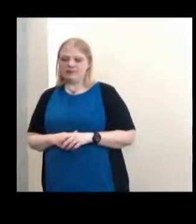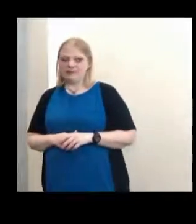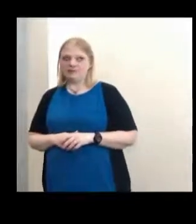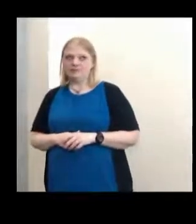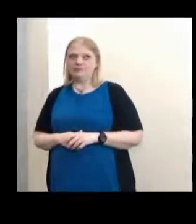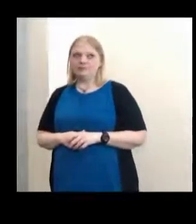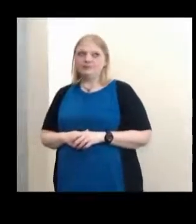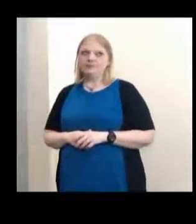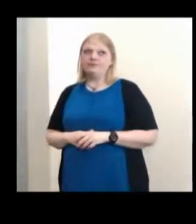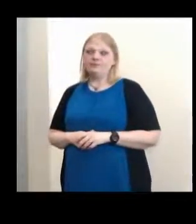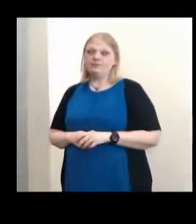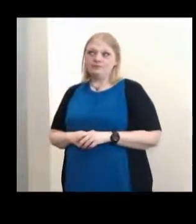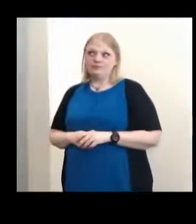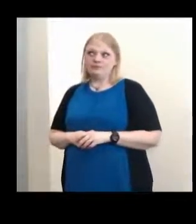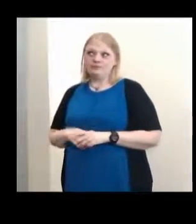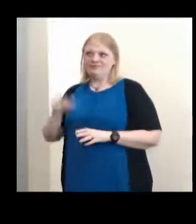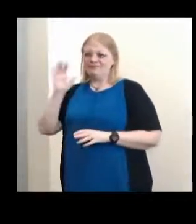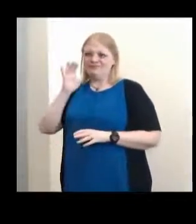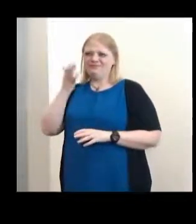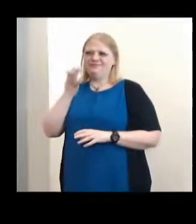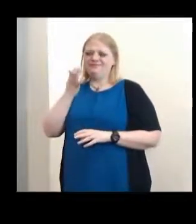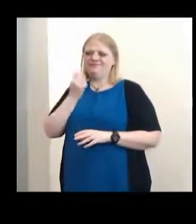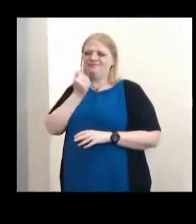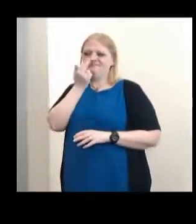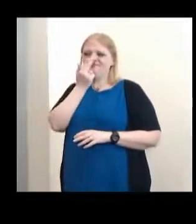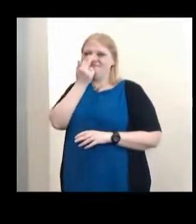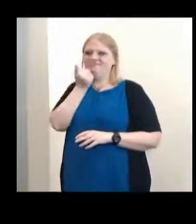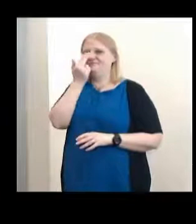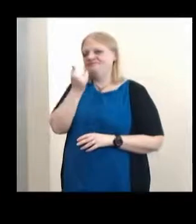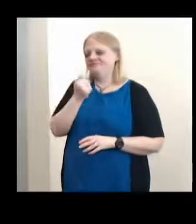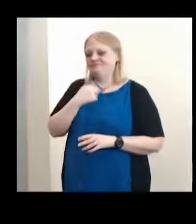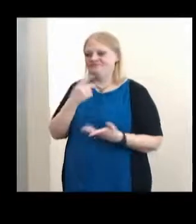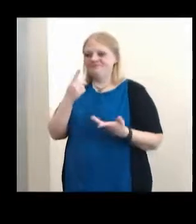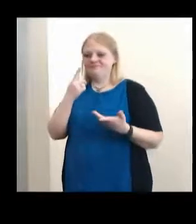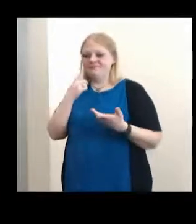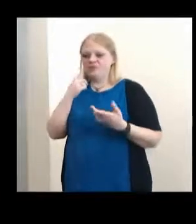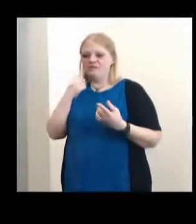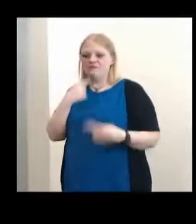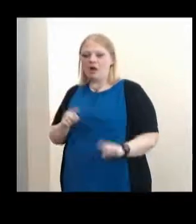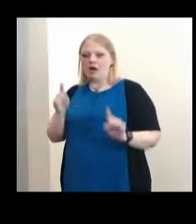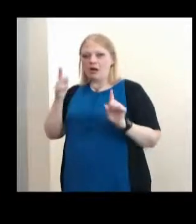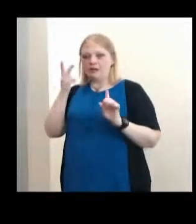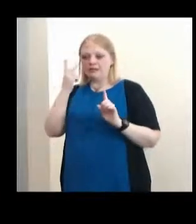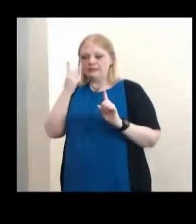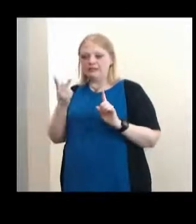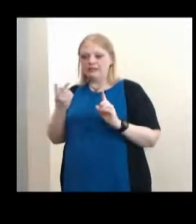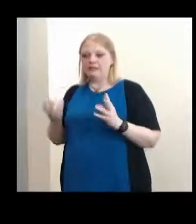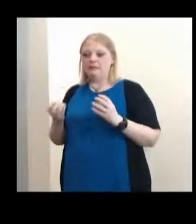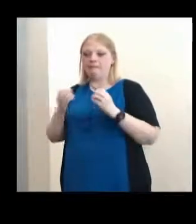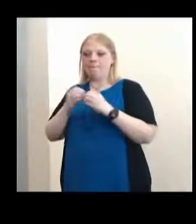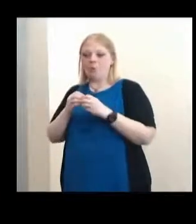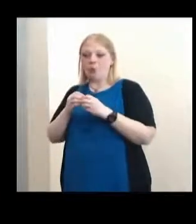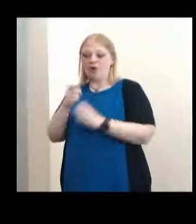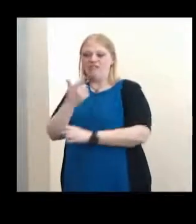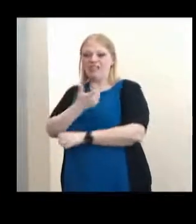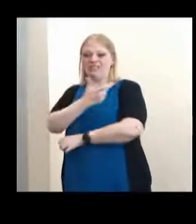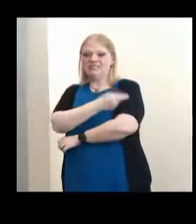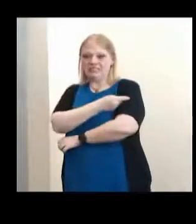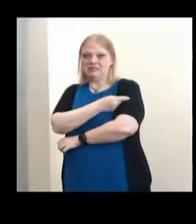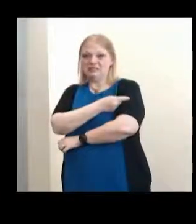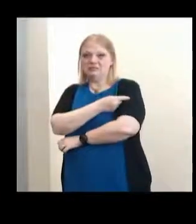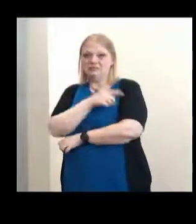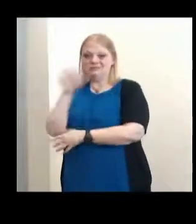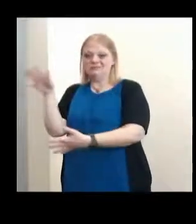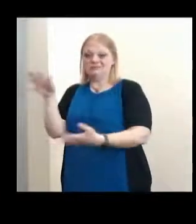seems ironic that we're seeing this, finally seeing more doses, first doses of the